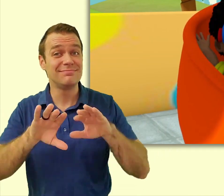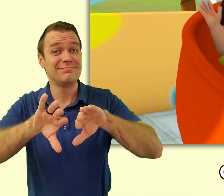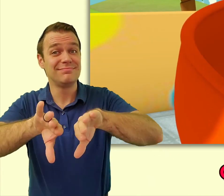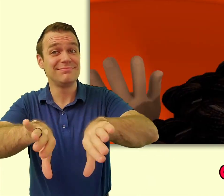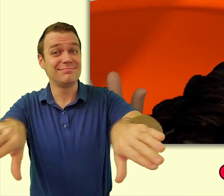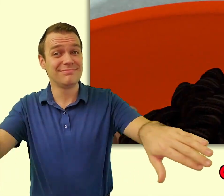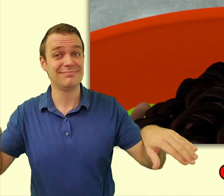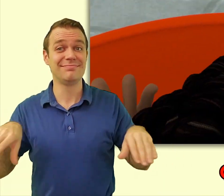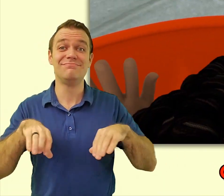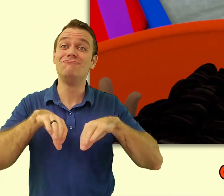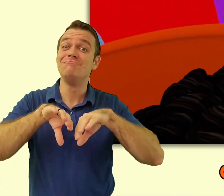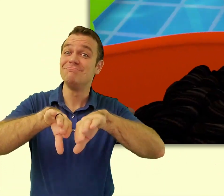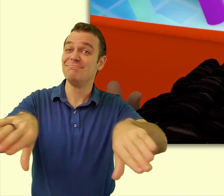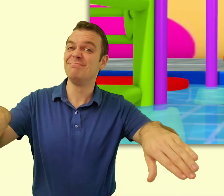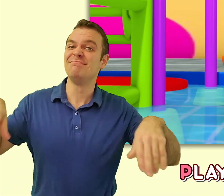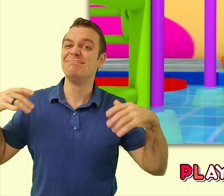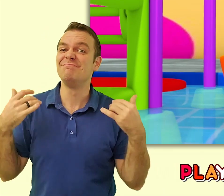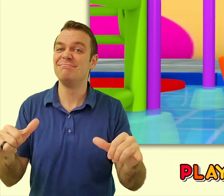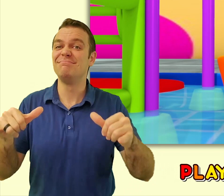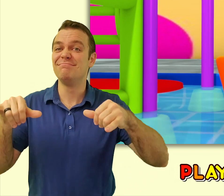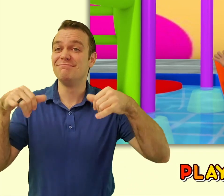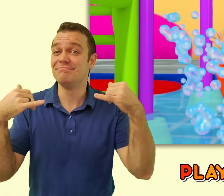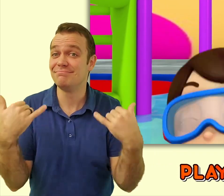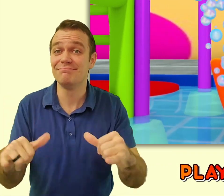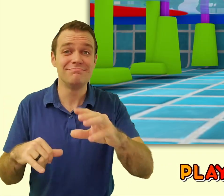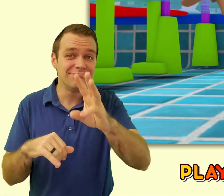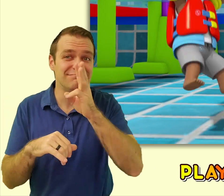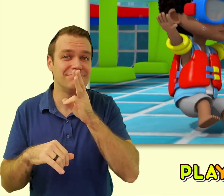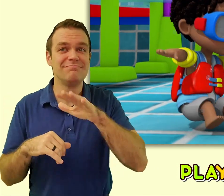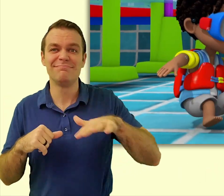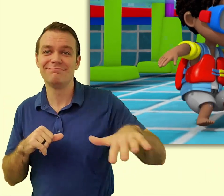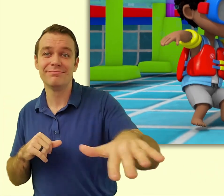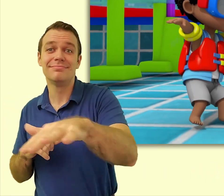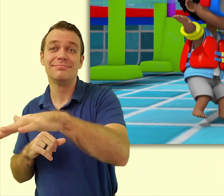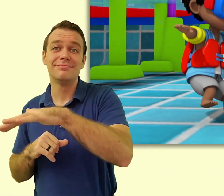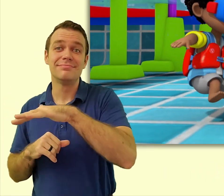Swimming, oh swimming, playing in the pool.